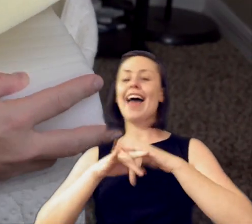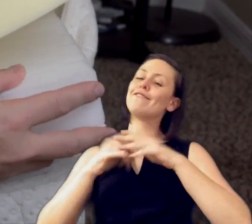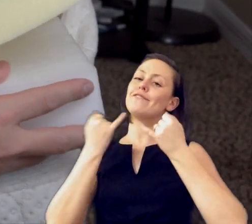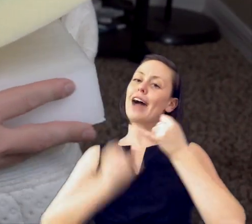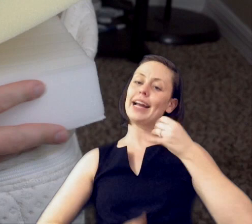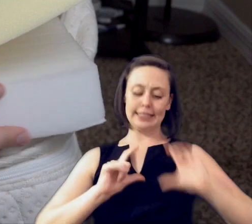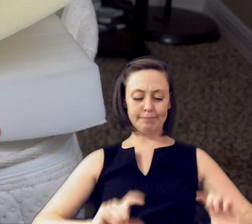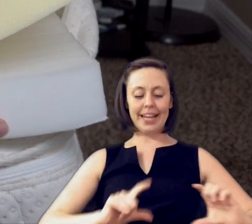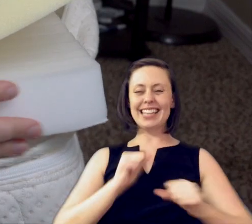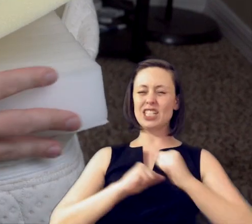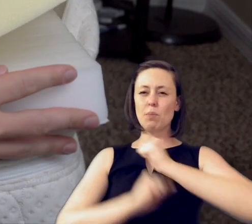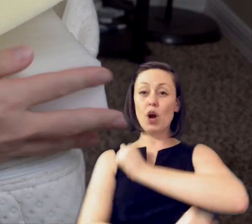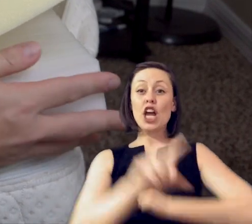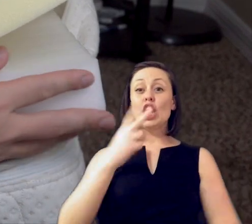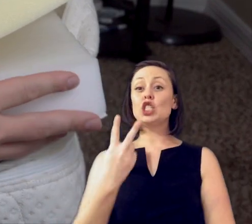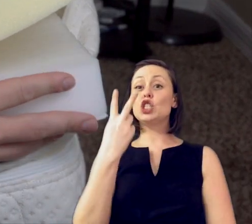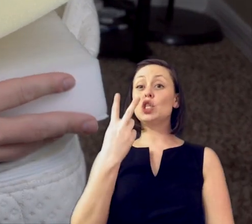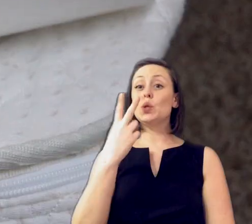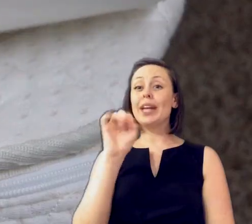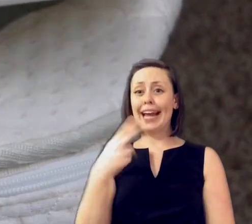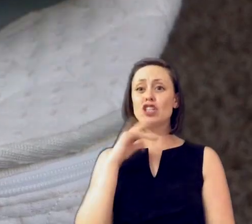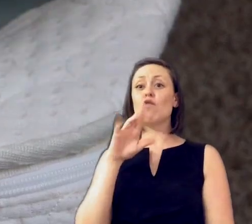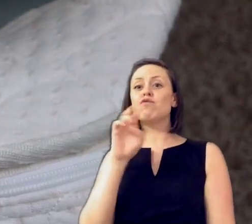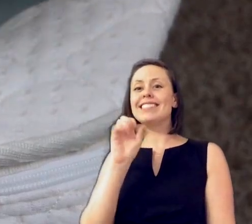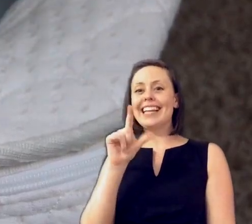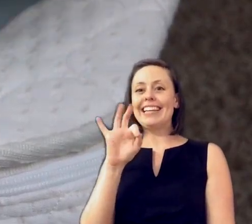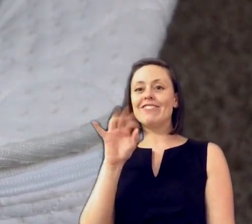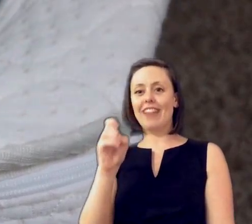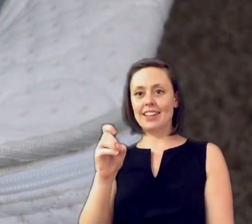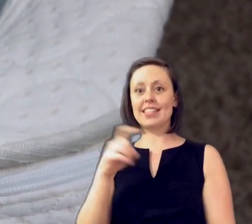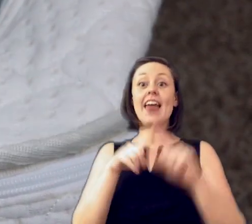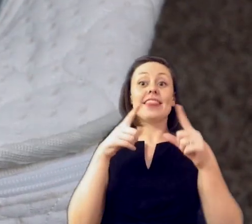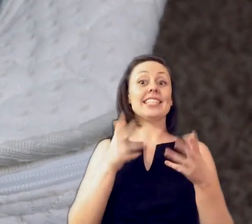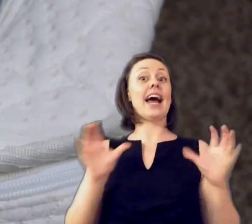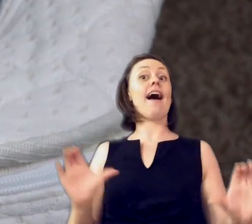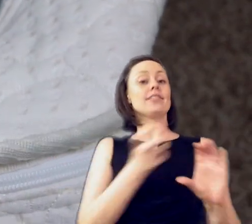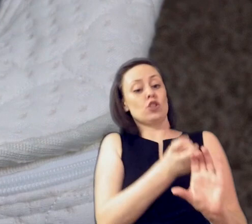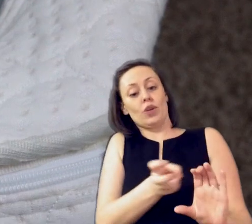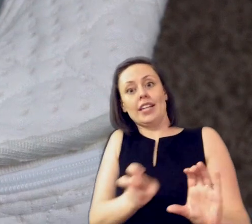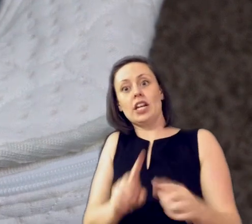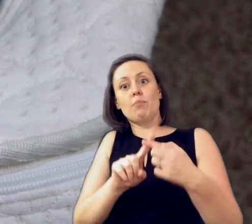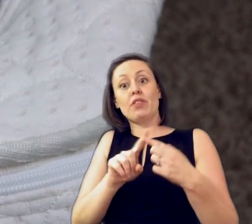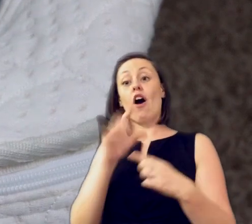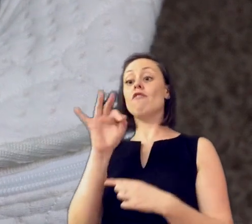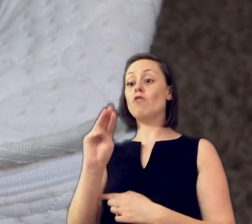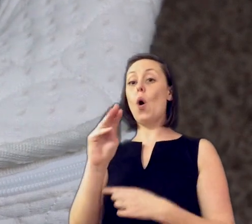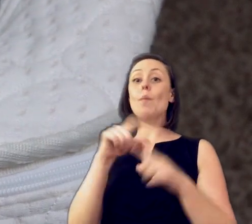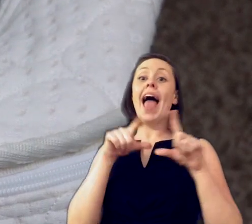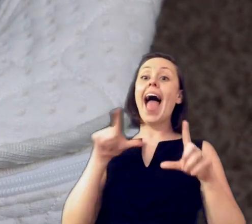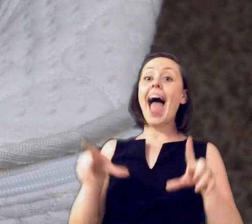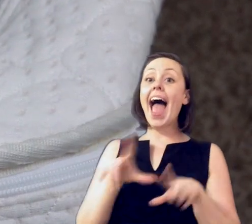layer that's 2 inches of ResiliFlex. This support layer acts as a transition between the foam layers and the